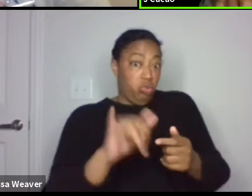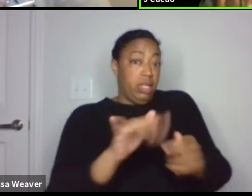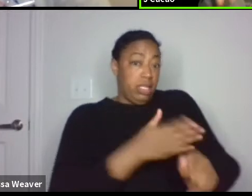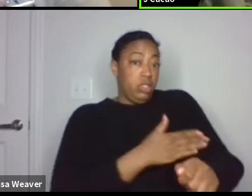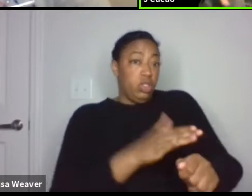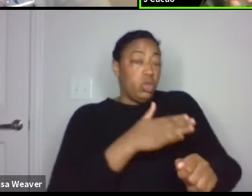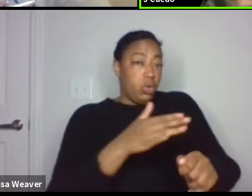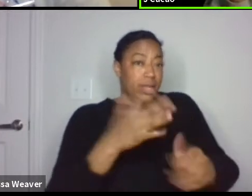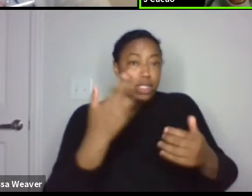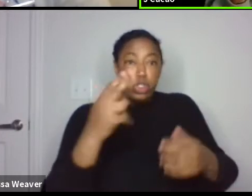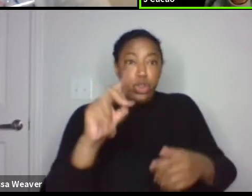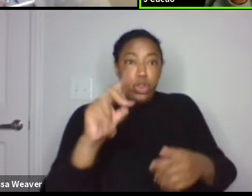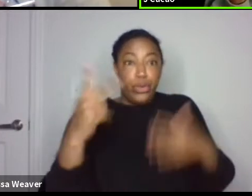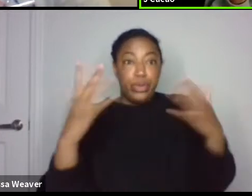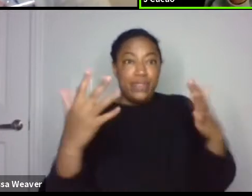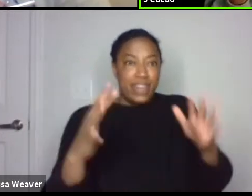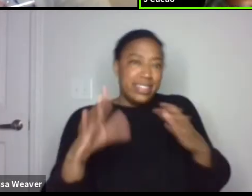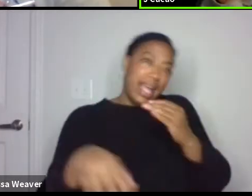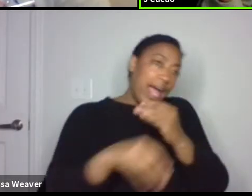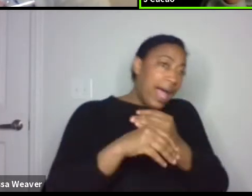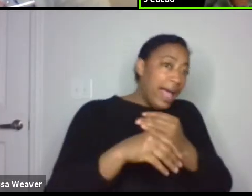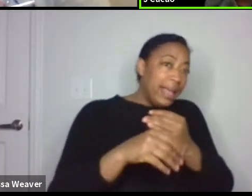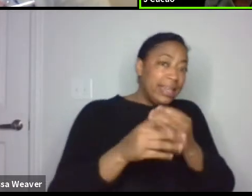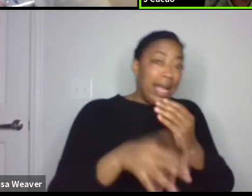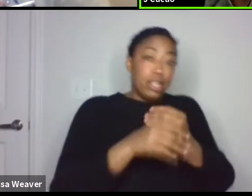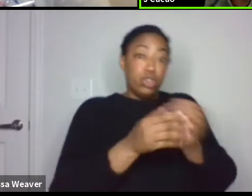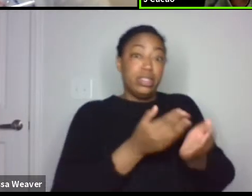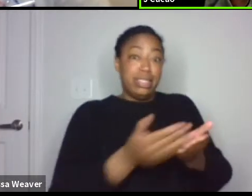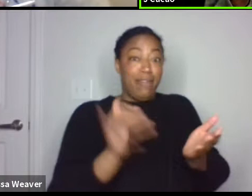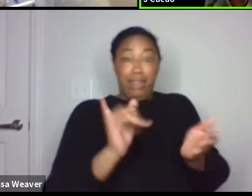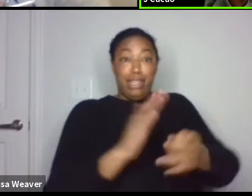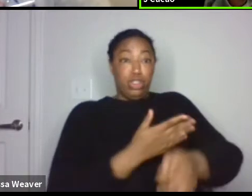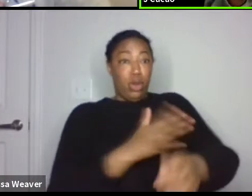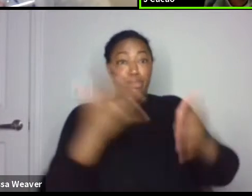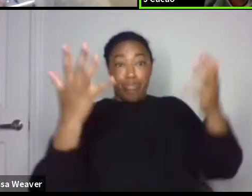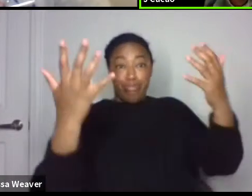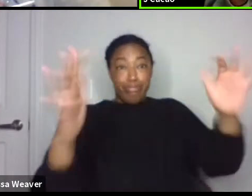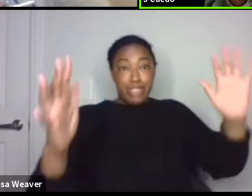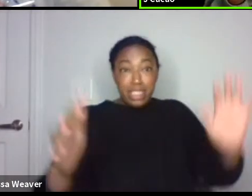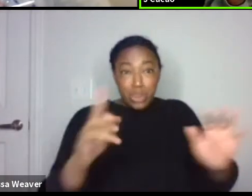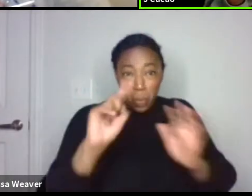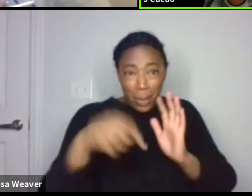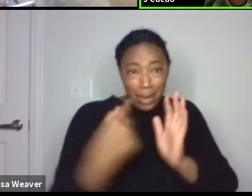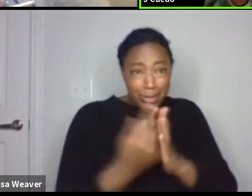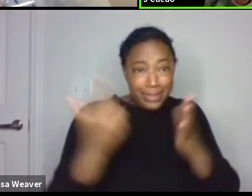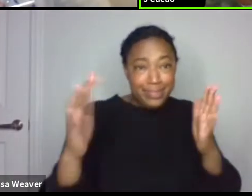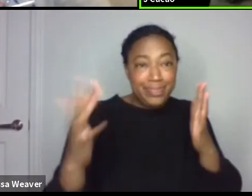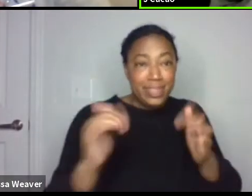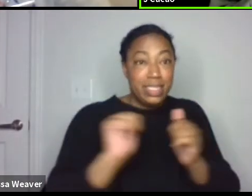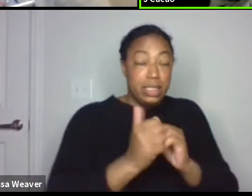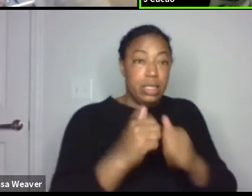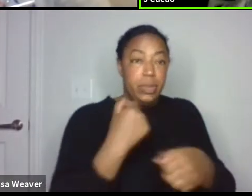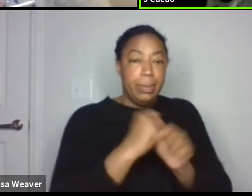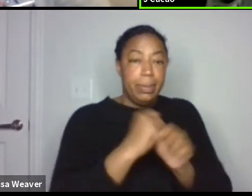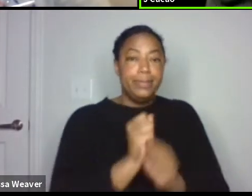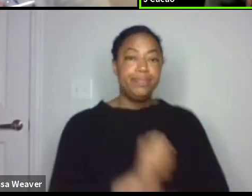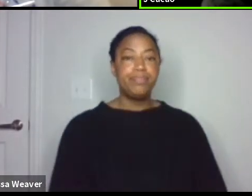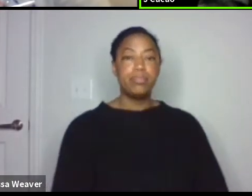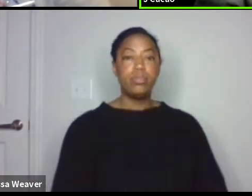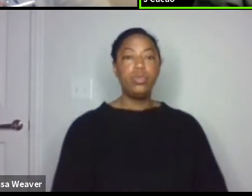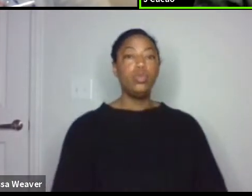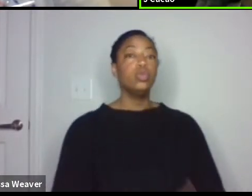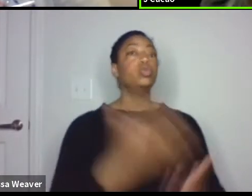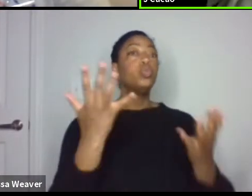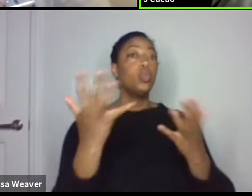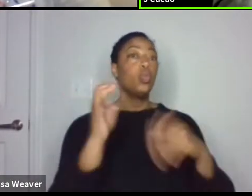added my little extra stuff in it, and that was pretty much done. So that's how that came about. What we actually have in the works right